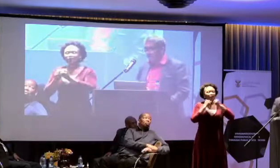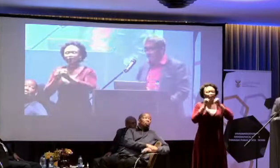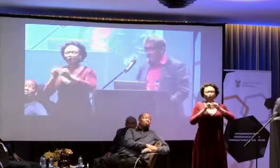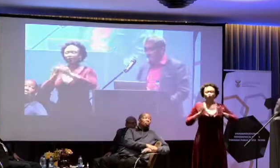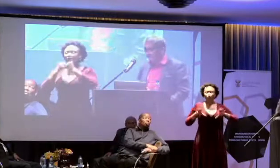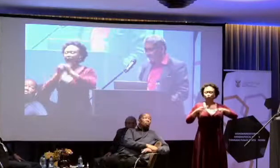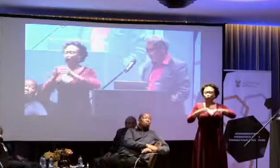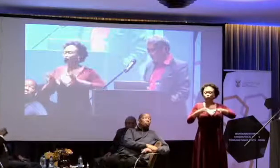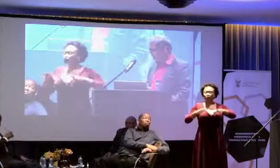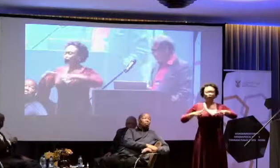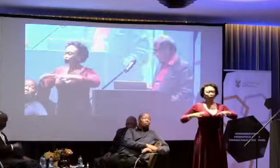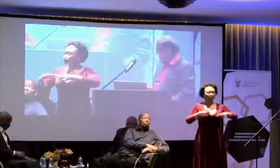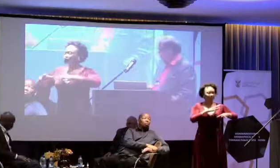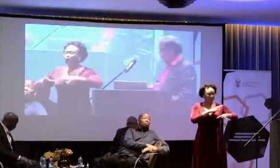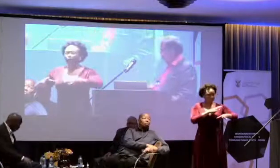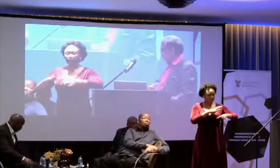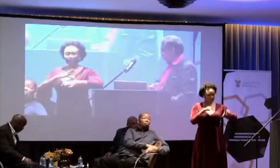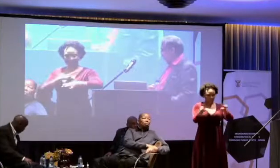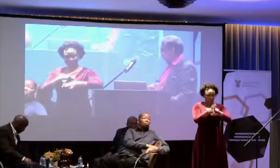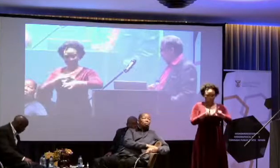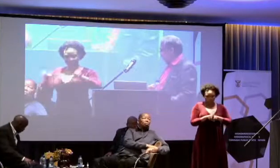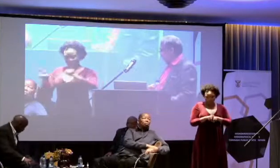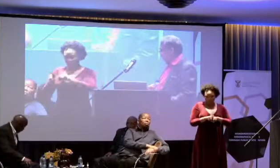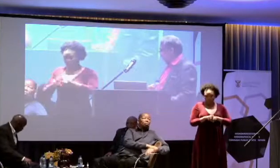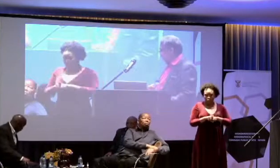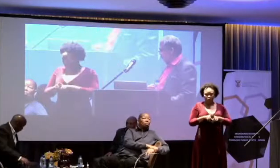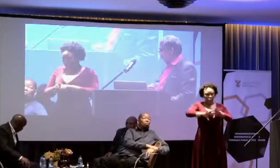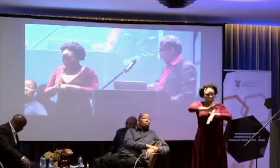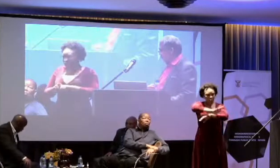committees, as well as the provincial working group